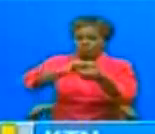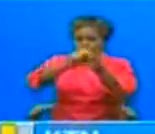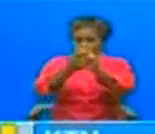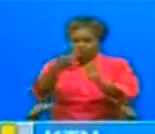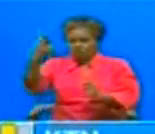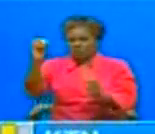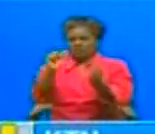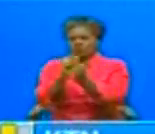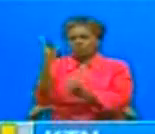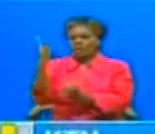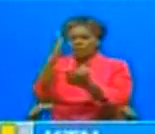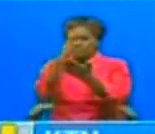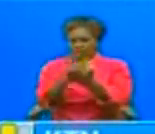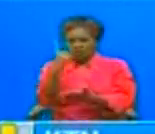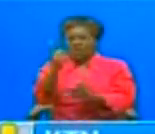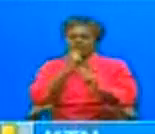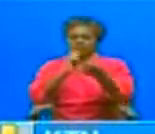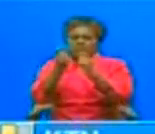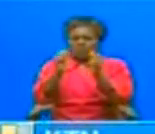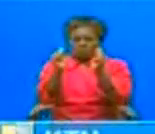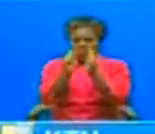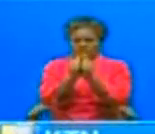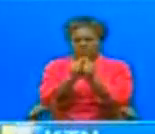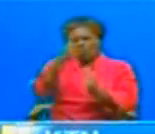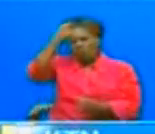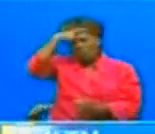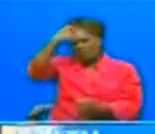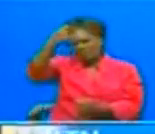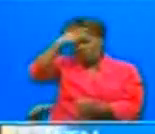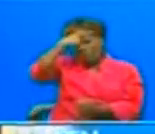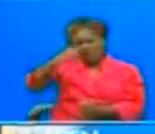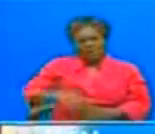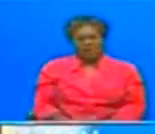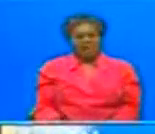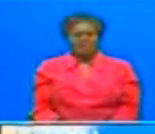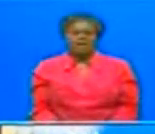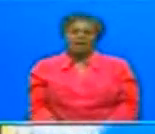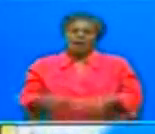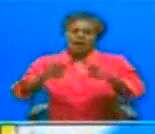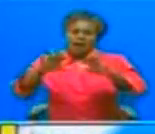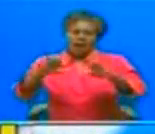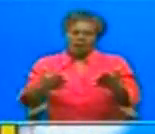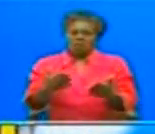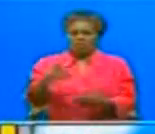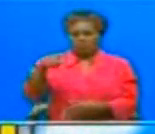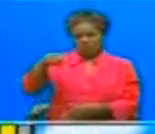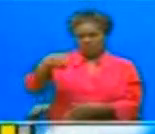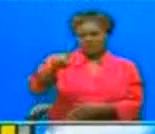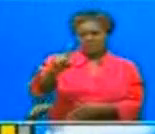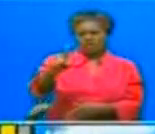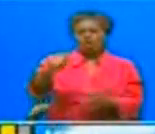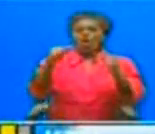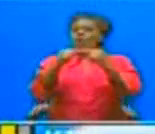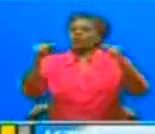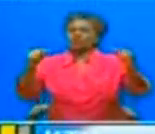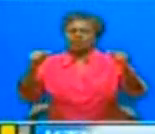2014. Here's part one of that interview with Moses Wetangula. How has it been for you in the